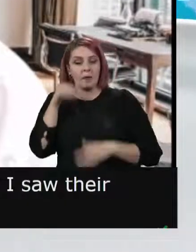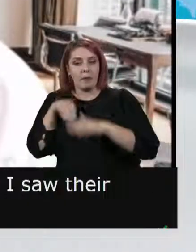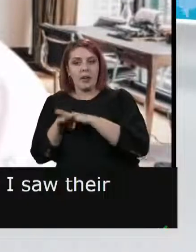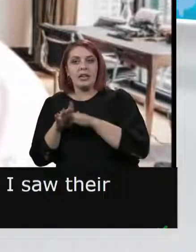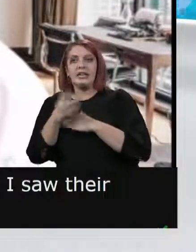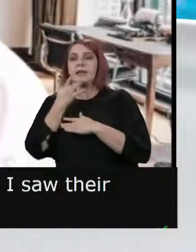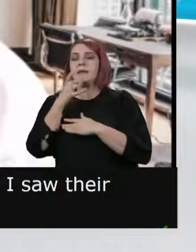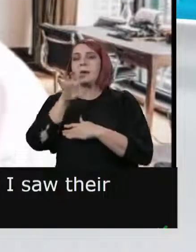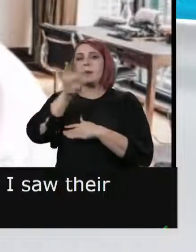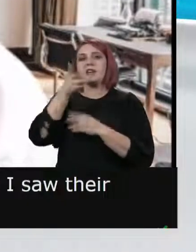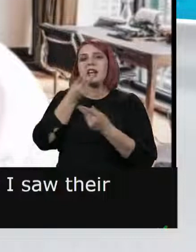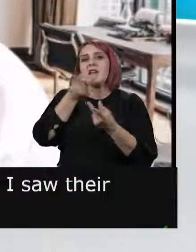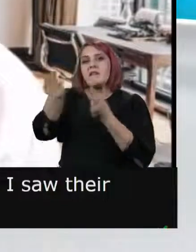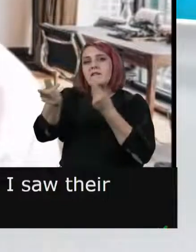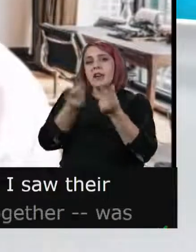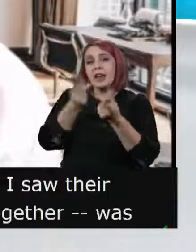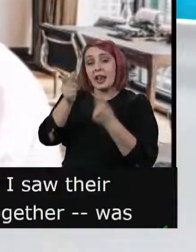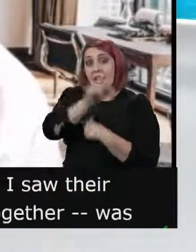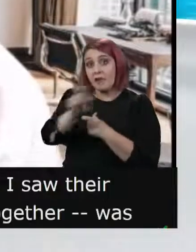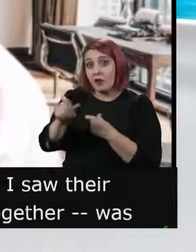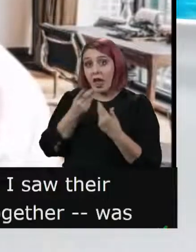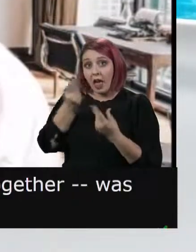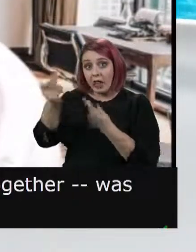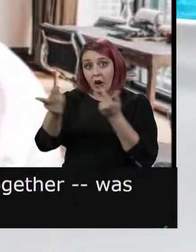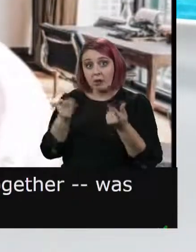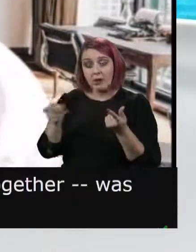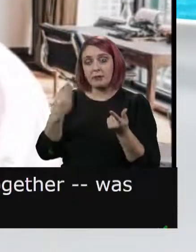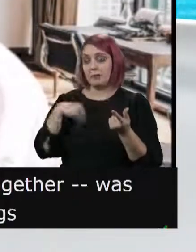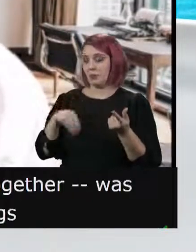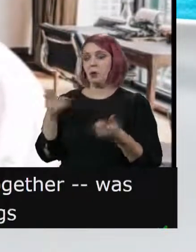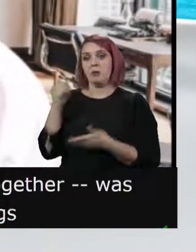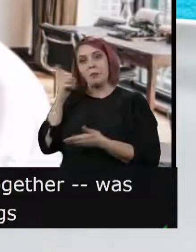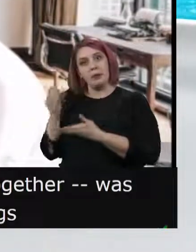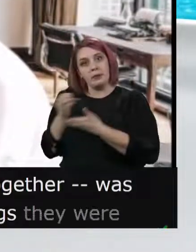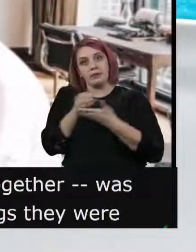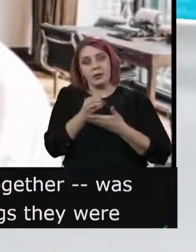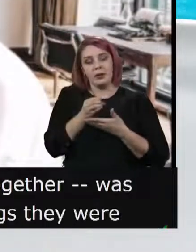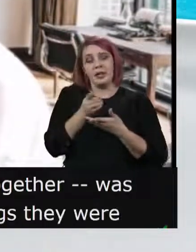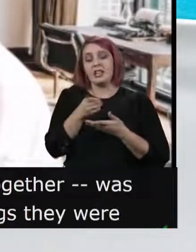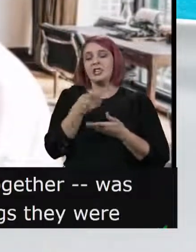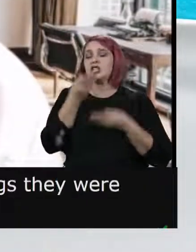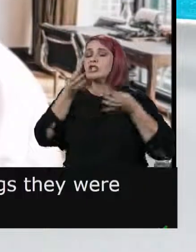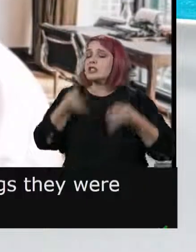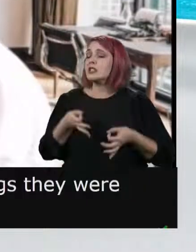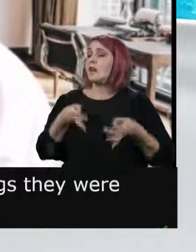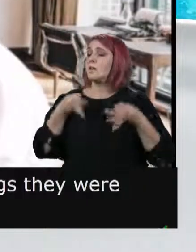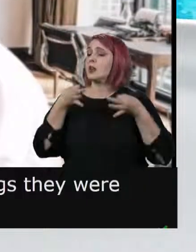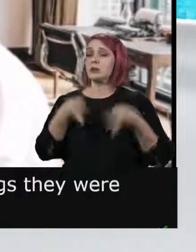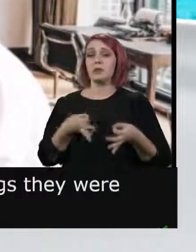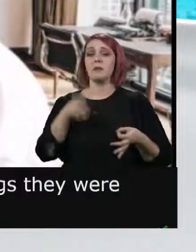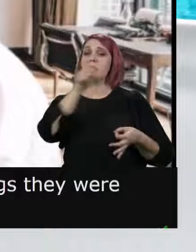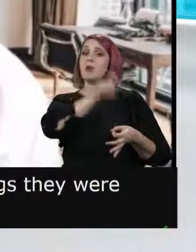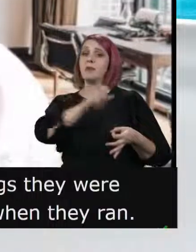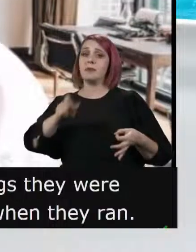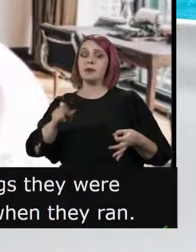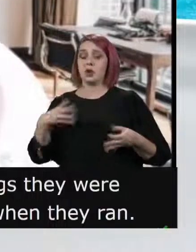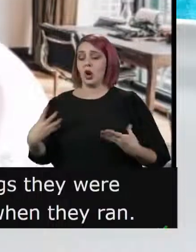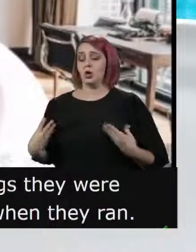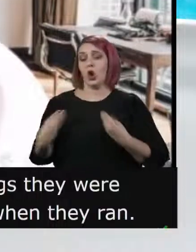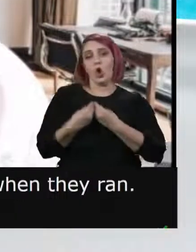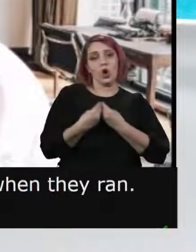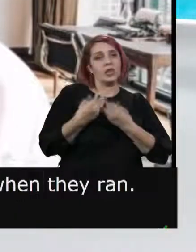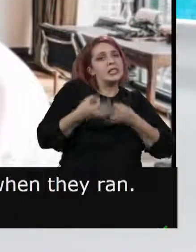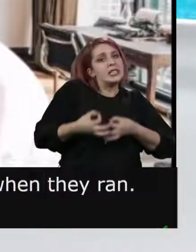was. It was one of the things they most sure they took with them when they ran. So actually those technologies are